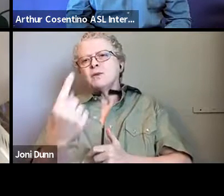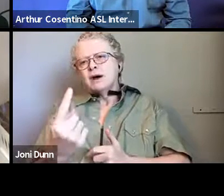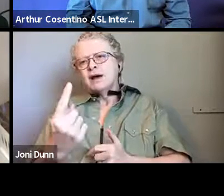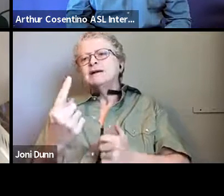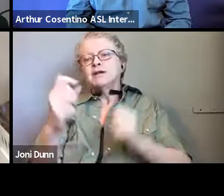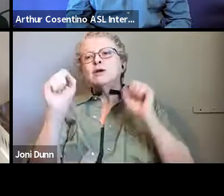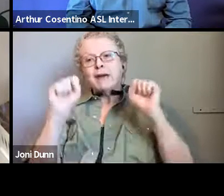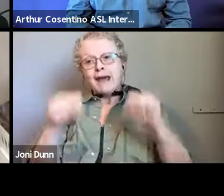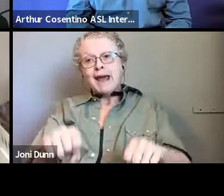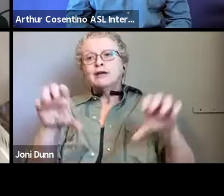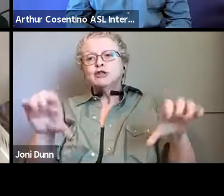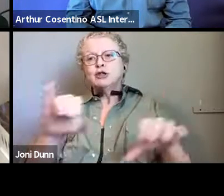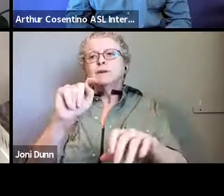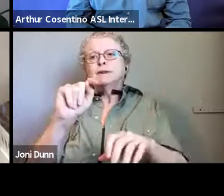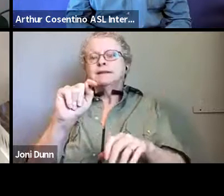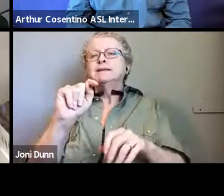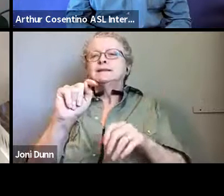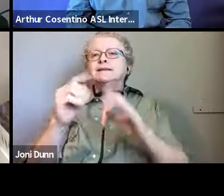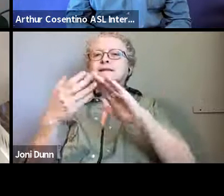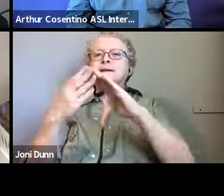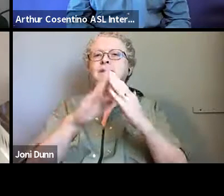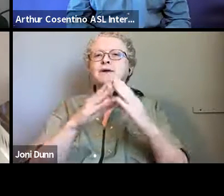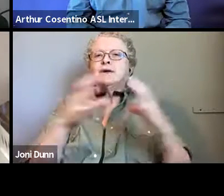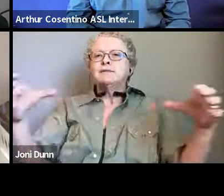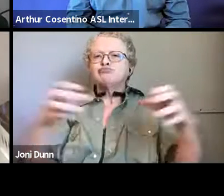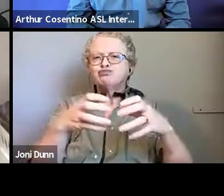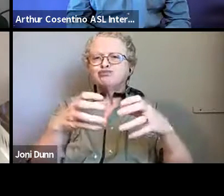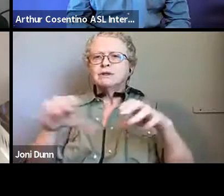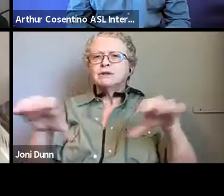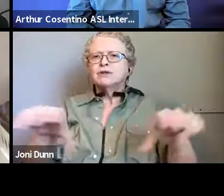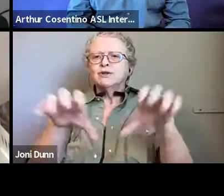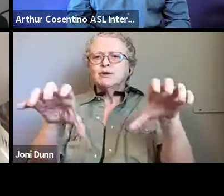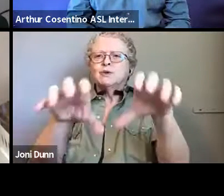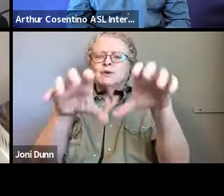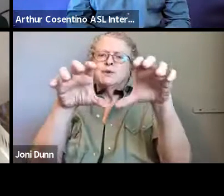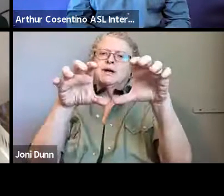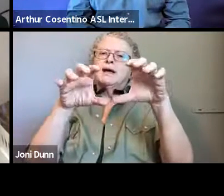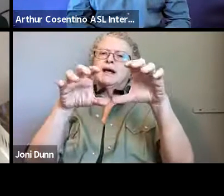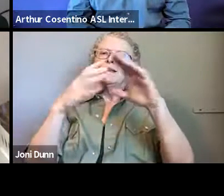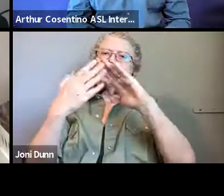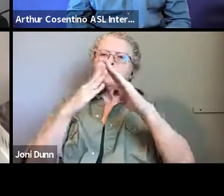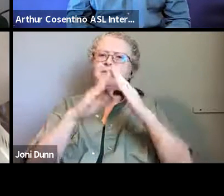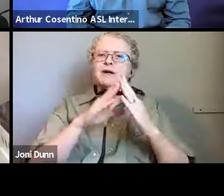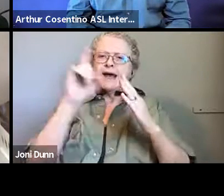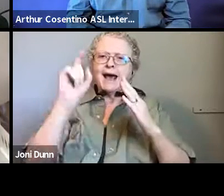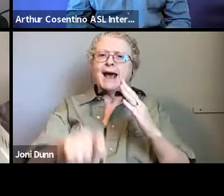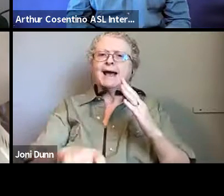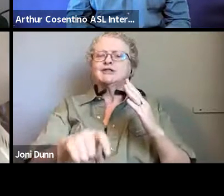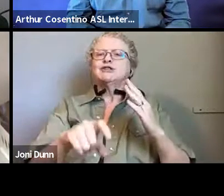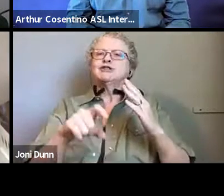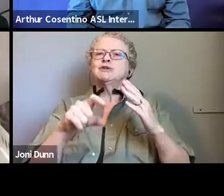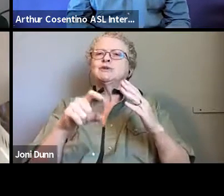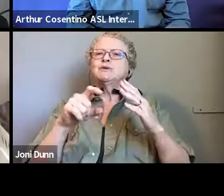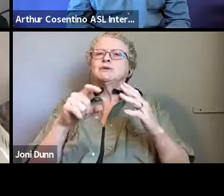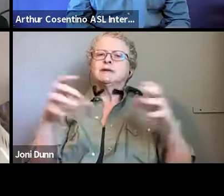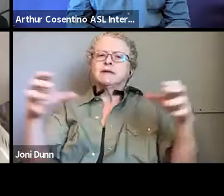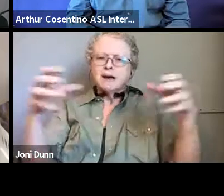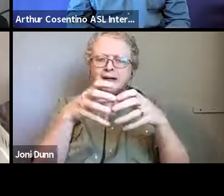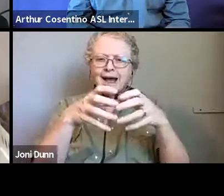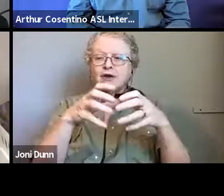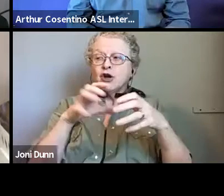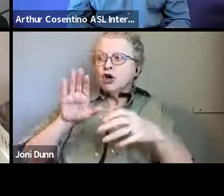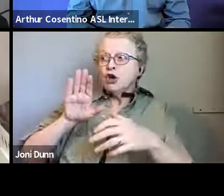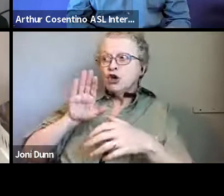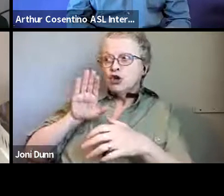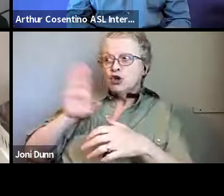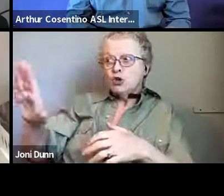doable. It's just a matter of community getting together to do these things. Because the community has to come forth and say, these are the solutions. Like your solution is not the solution. These are the